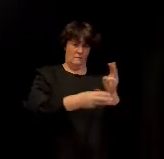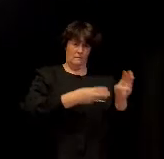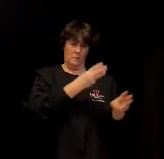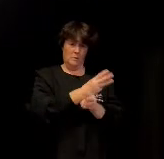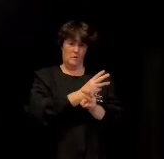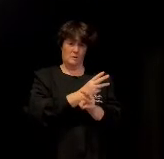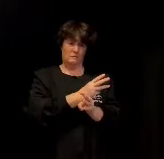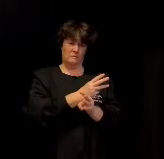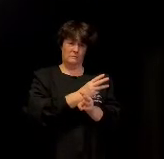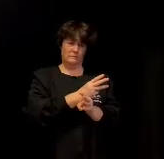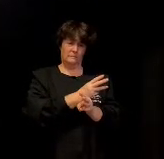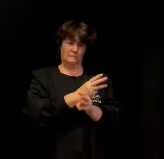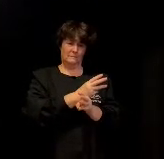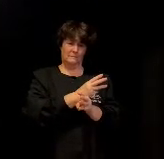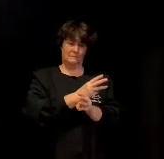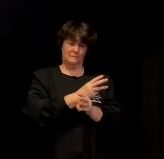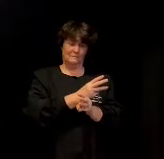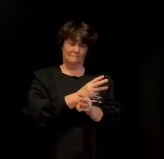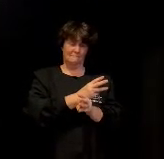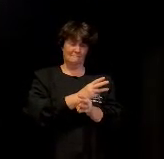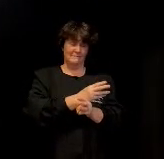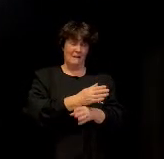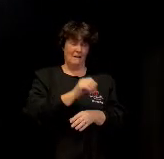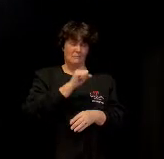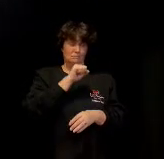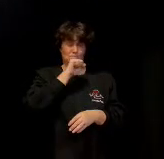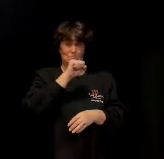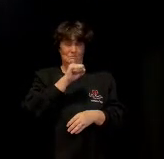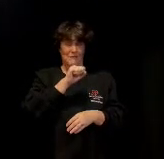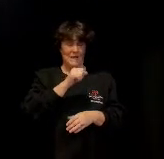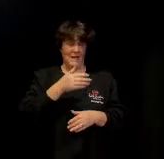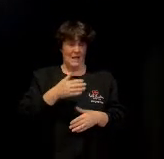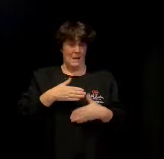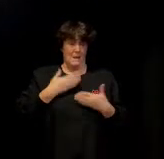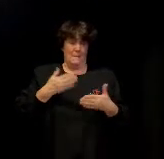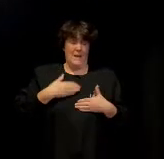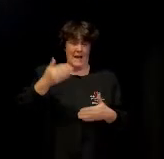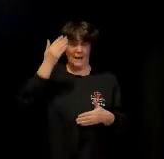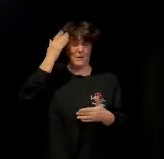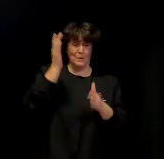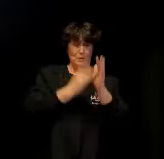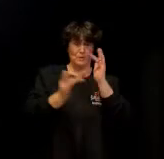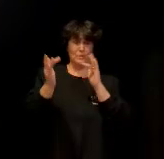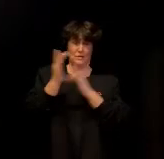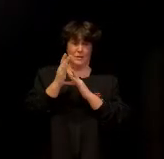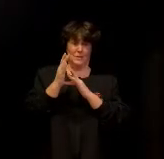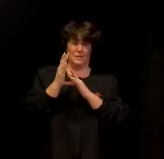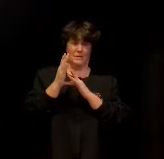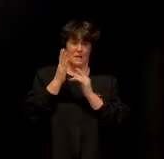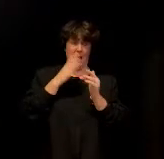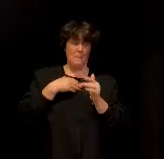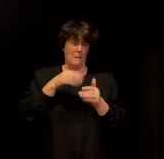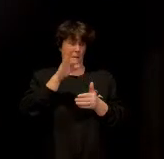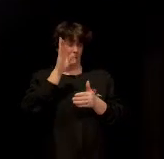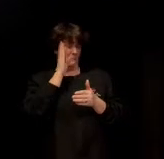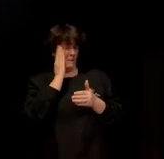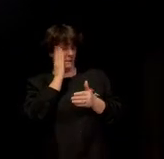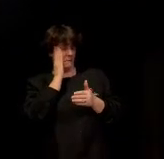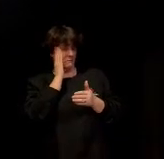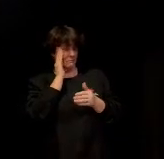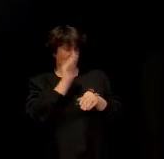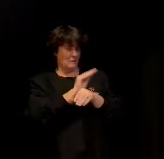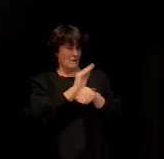don't know about you, but I'm glad I know Jesus. Amen. I'm going to go to bed tonight. I'm going to sleep really well. You know